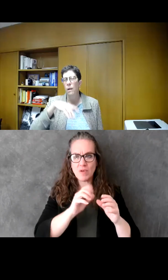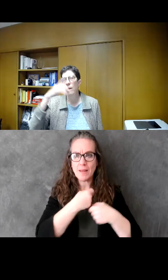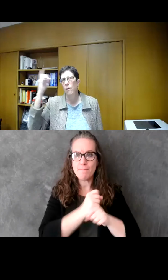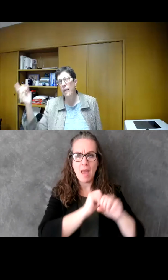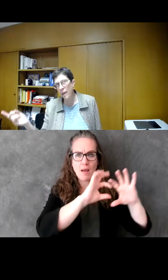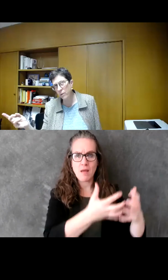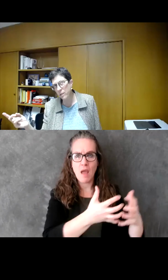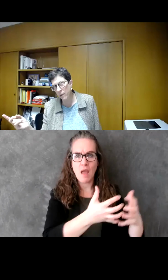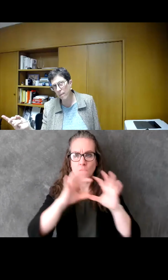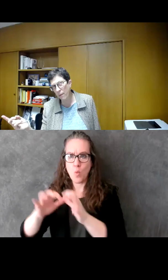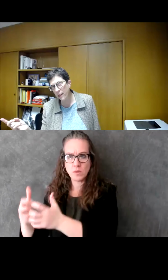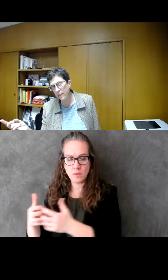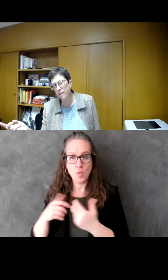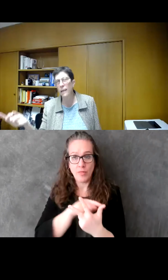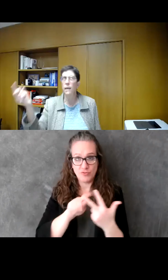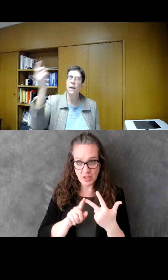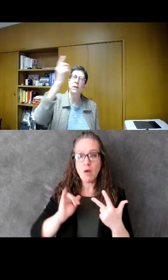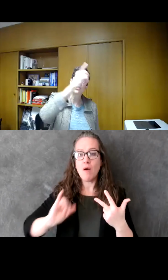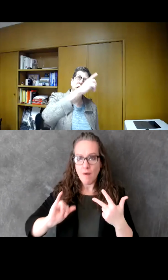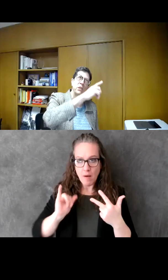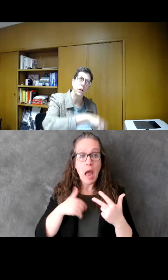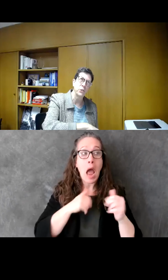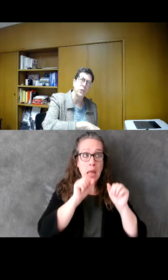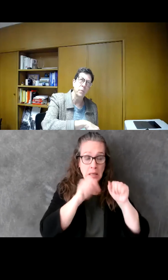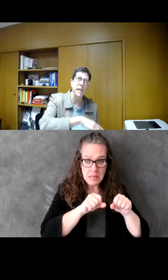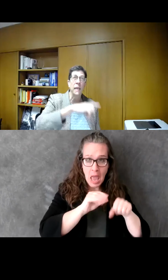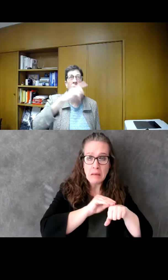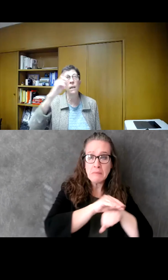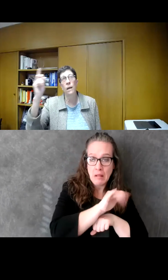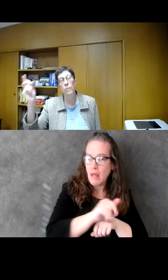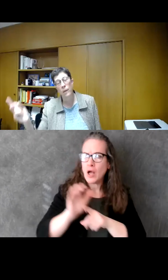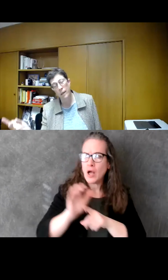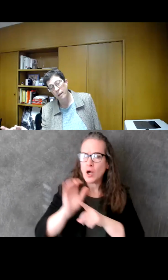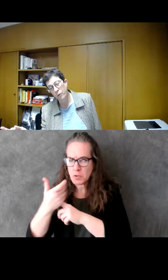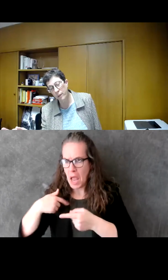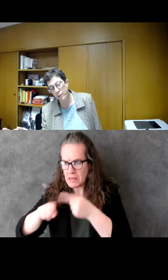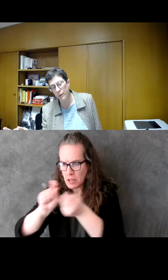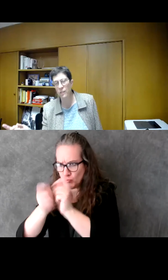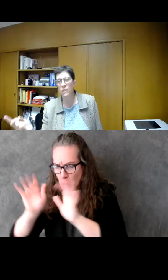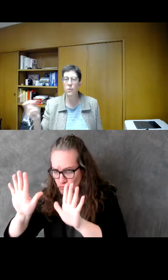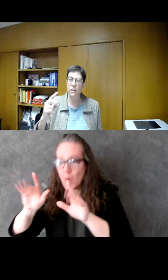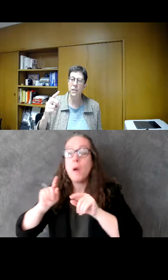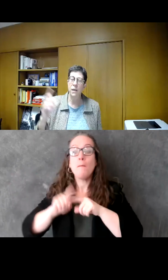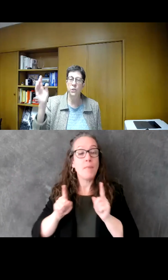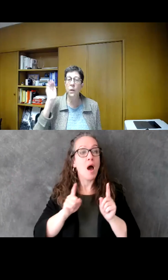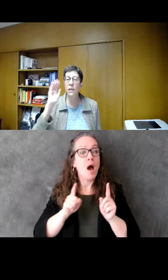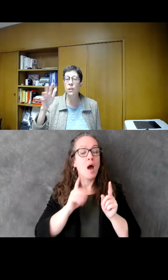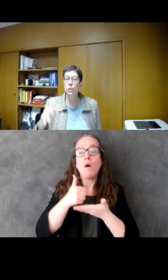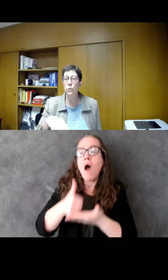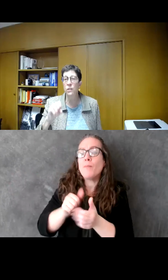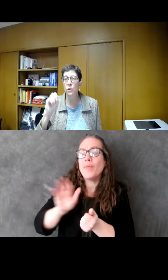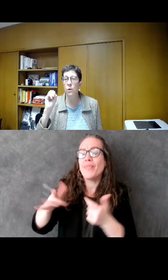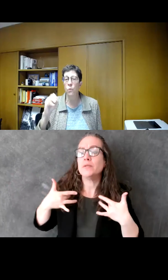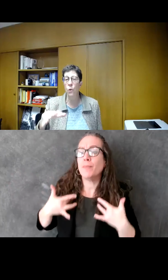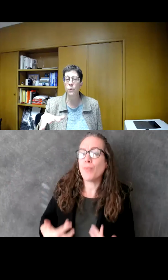well, we can do something about this. I can't change the culture, but I can help treat this person's depression. So what I'm going to